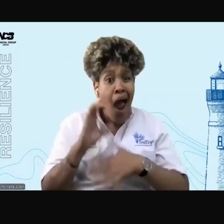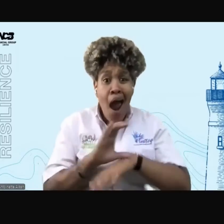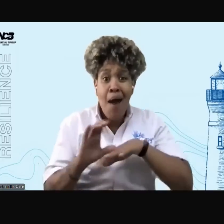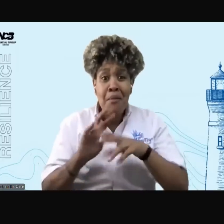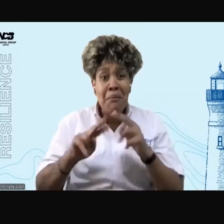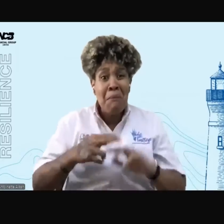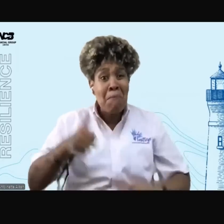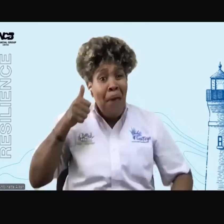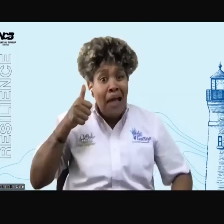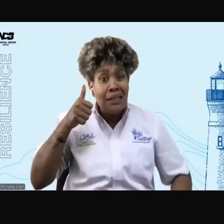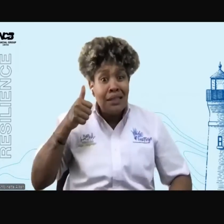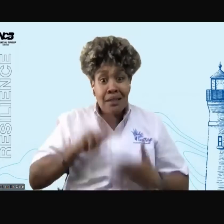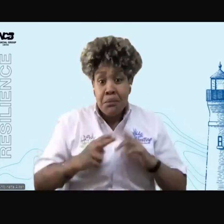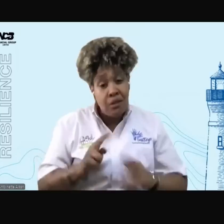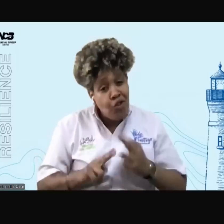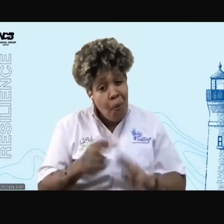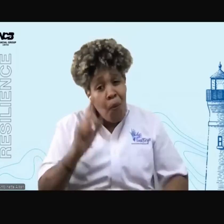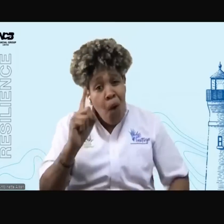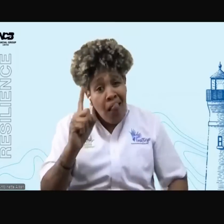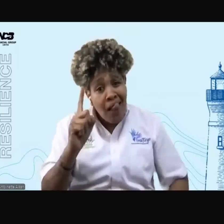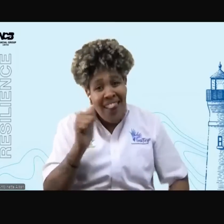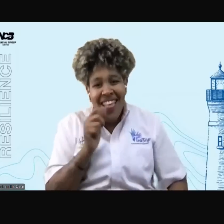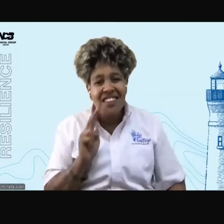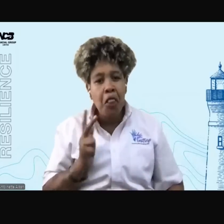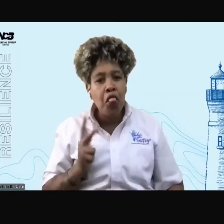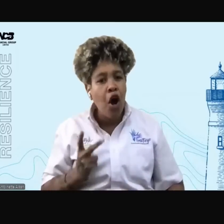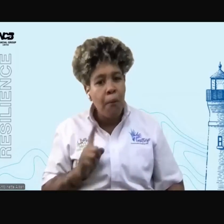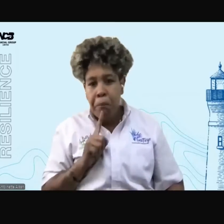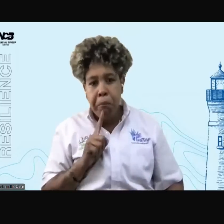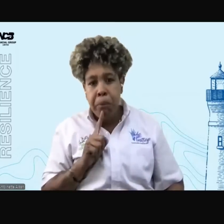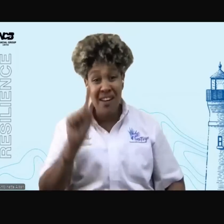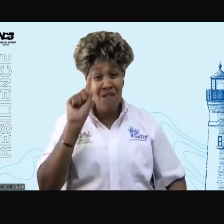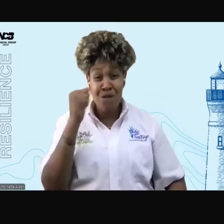one in the Caribbean. So that's what we're seeing.